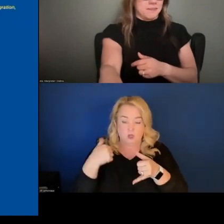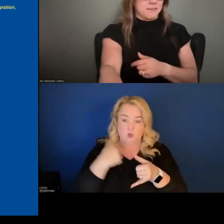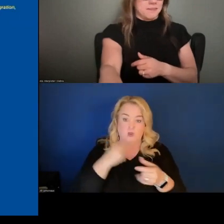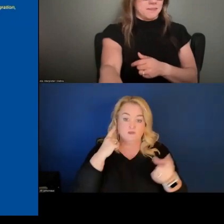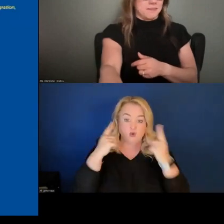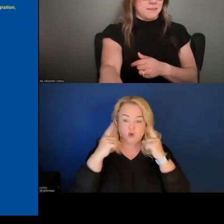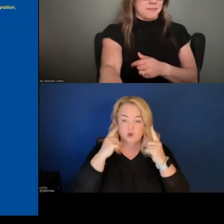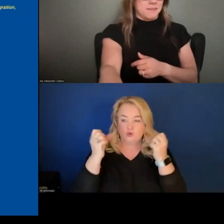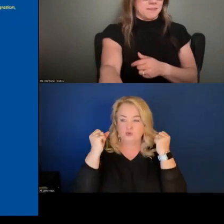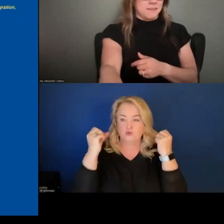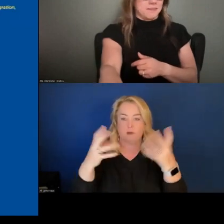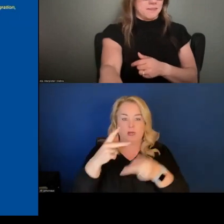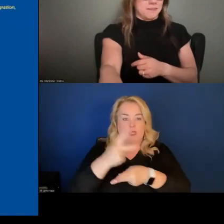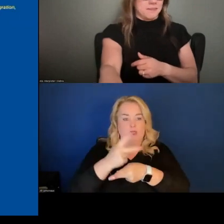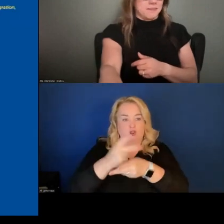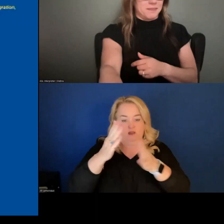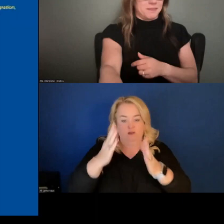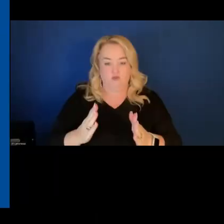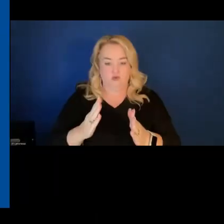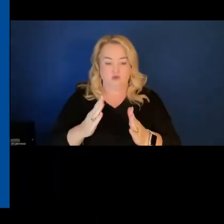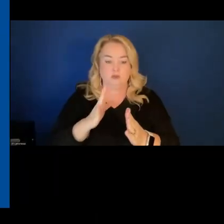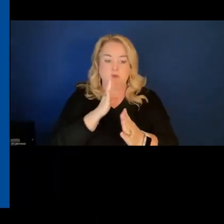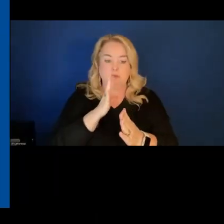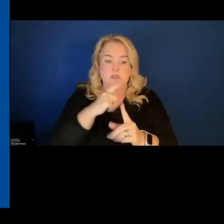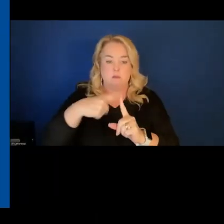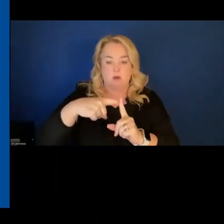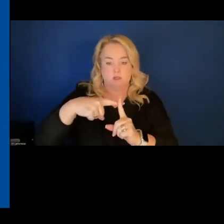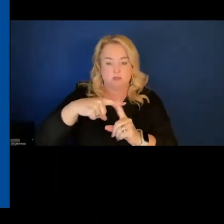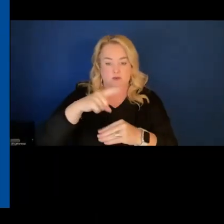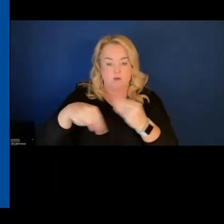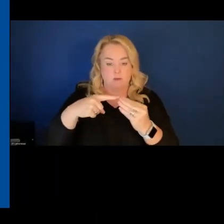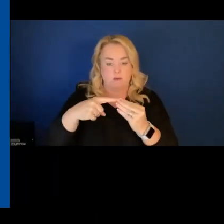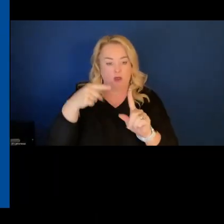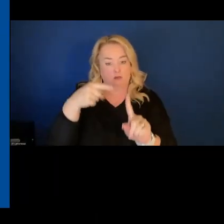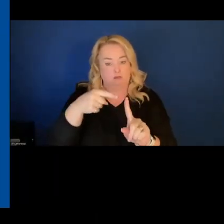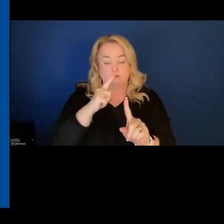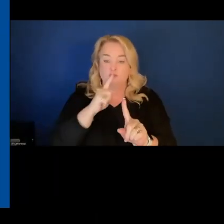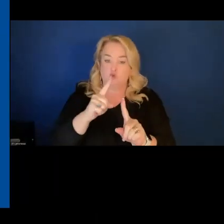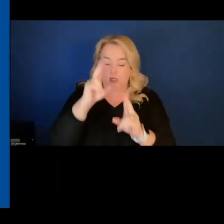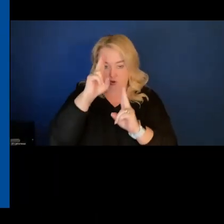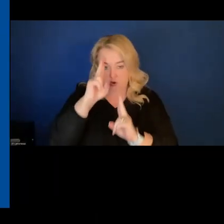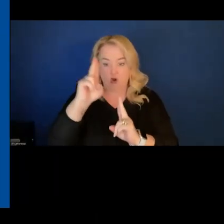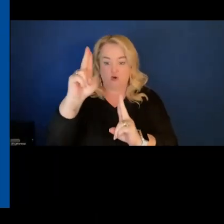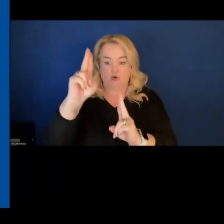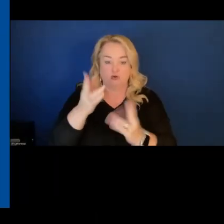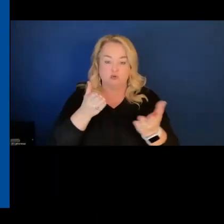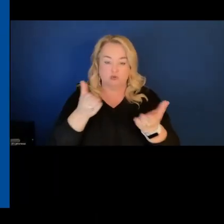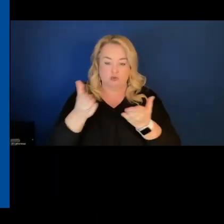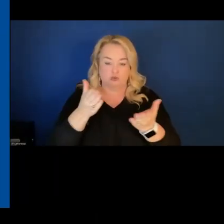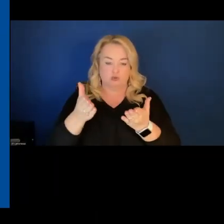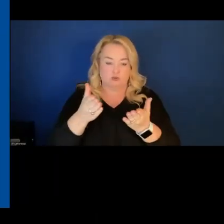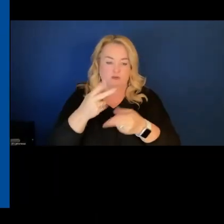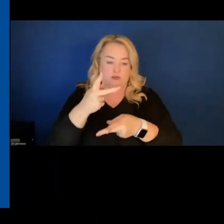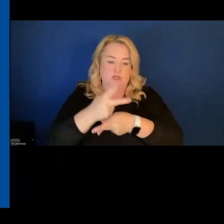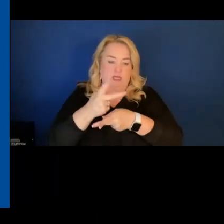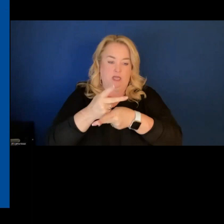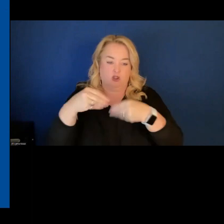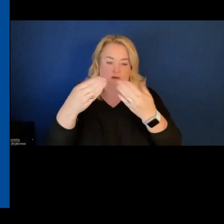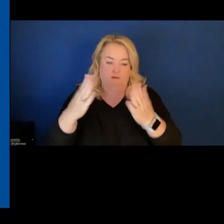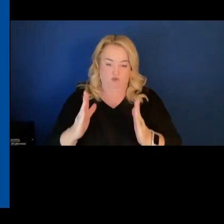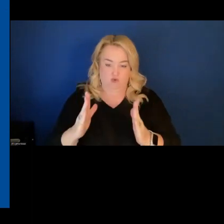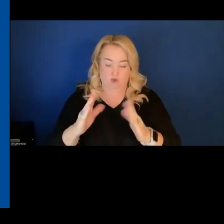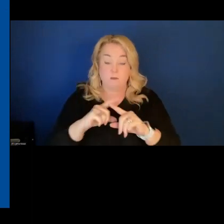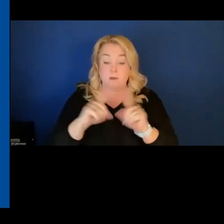many caregivers talk positively about the fact that it is truly an honor to serve as a caregiver.